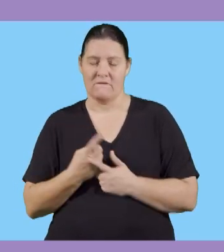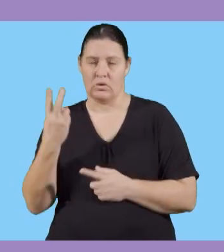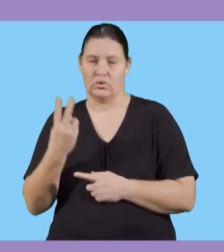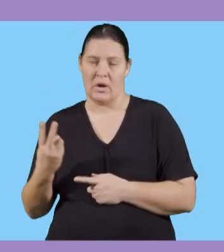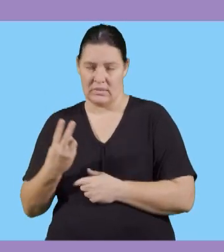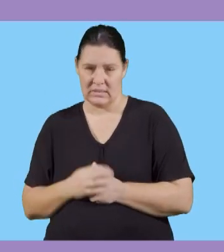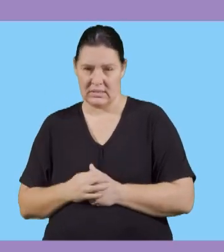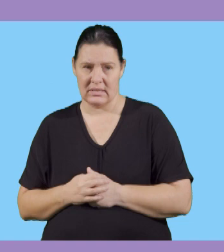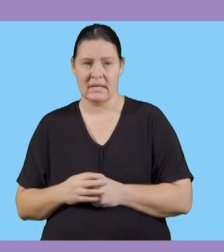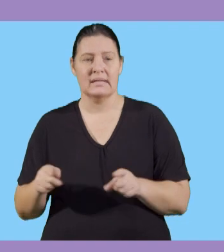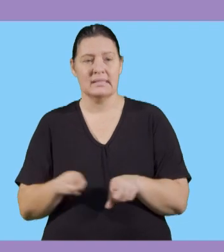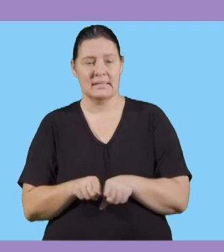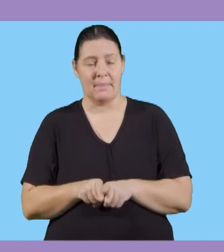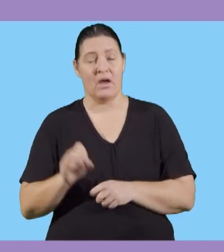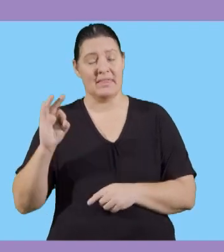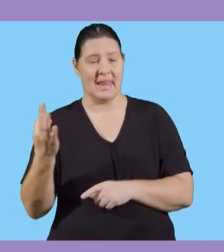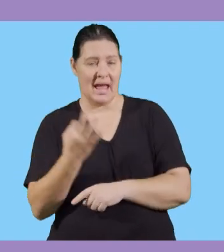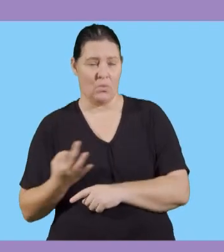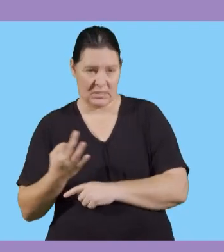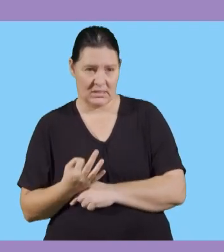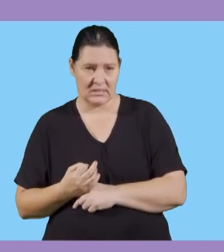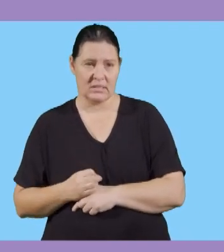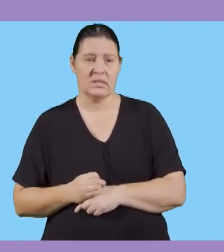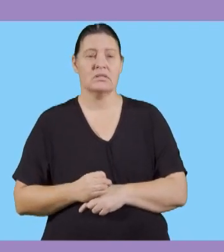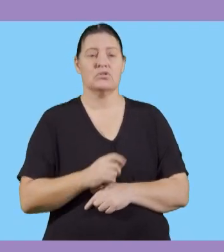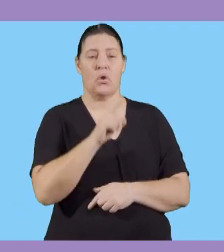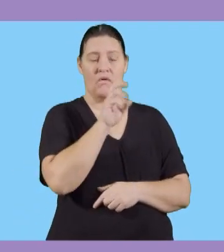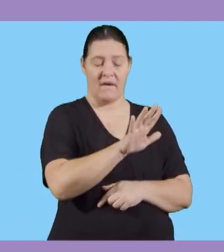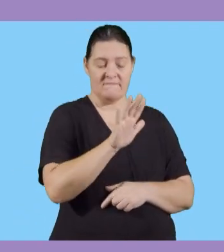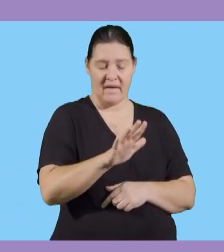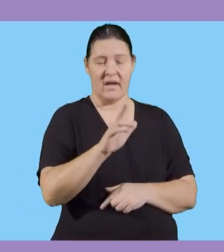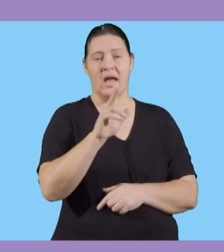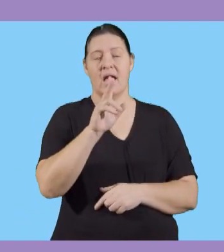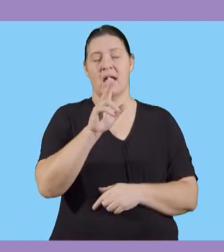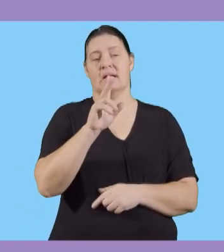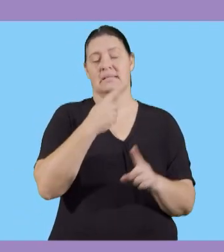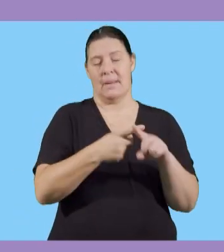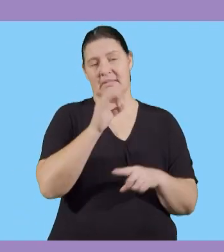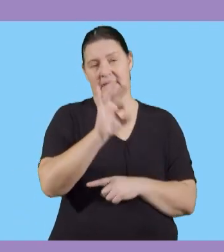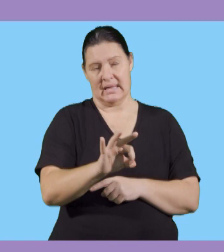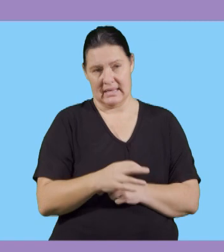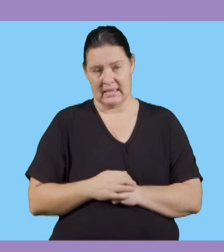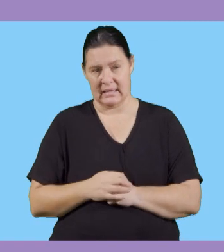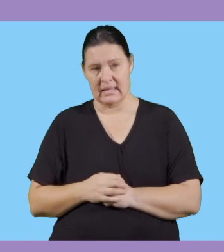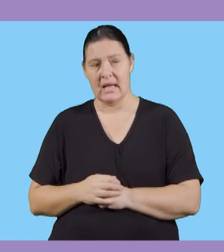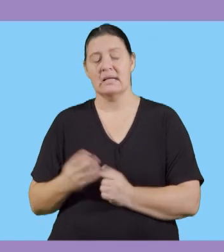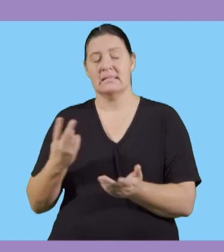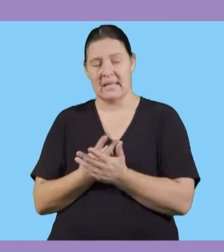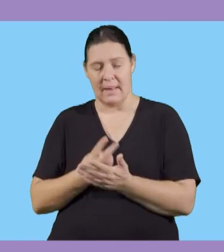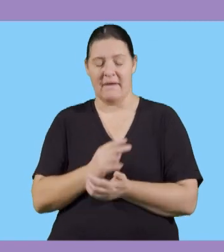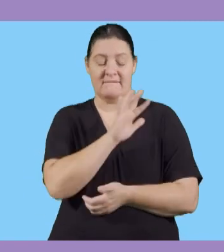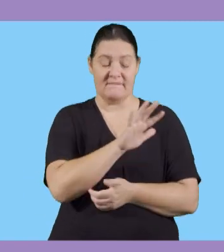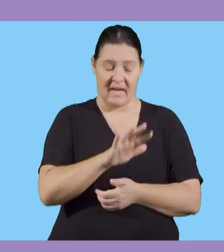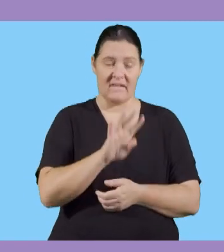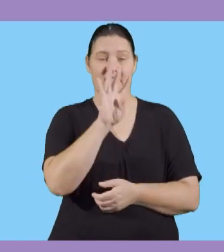The same applies if I go to 3 hours, I'm just going to multiply by 3 hours. And the same applies if I go to 4 hours, I'm just going